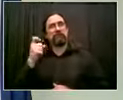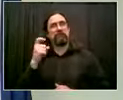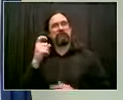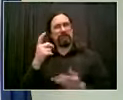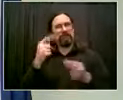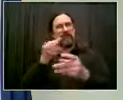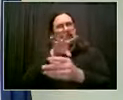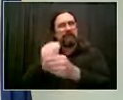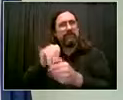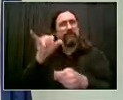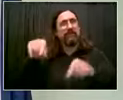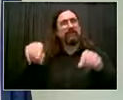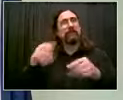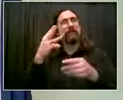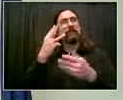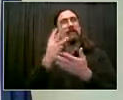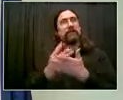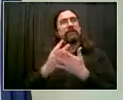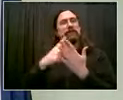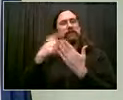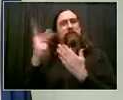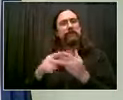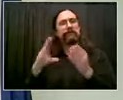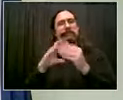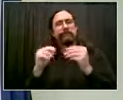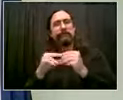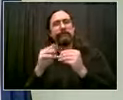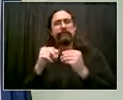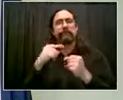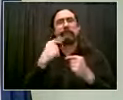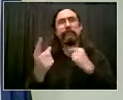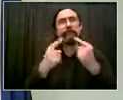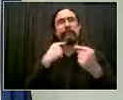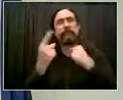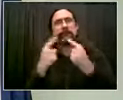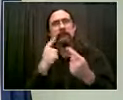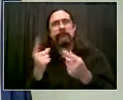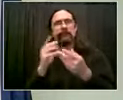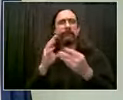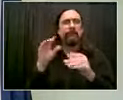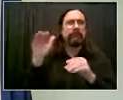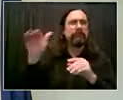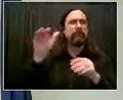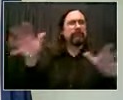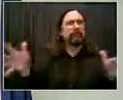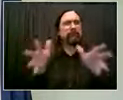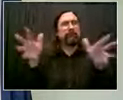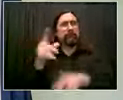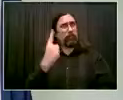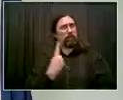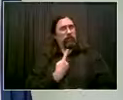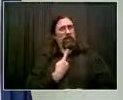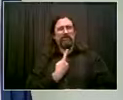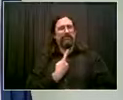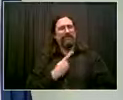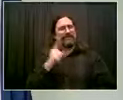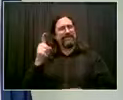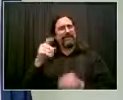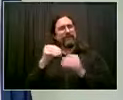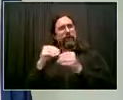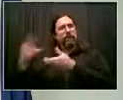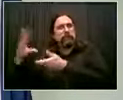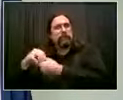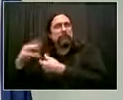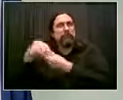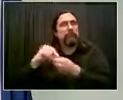office so that we can hold these people accountable. But we have to do more and any laws that can change that can strengthen the help